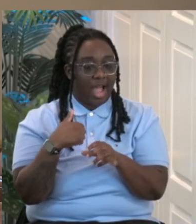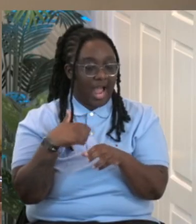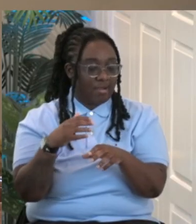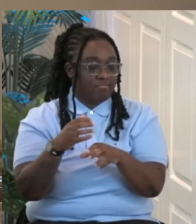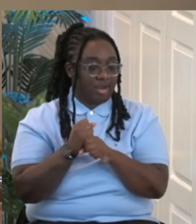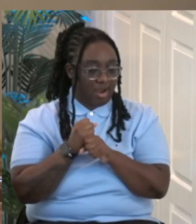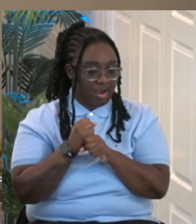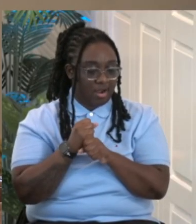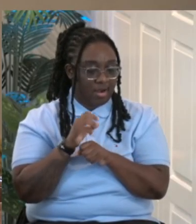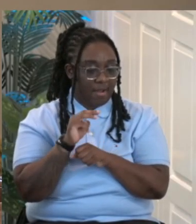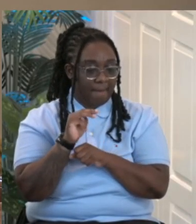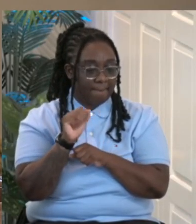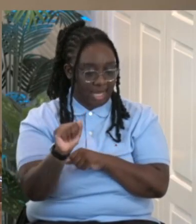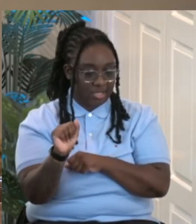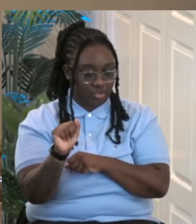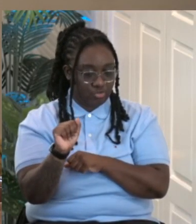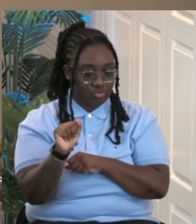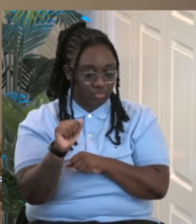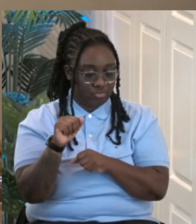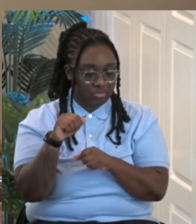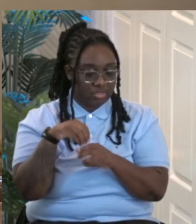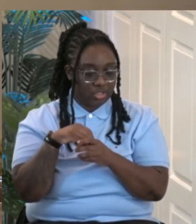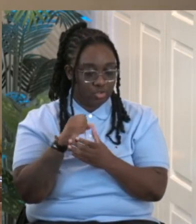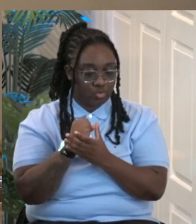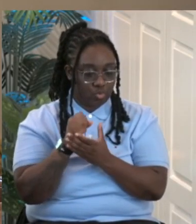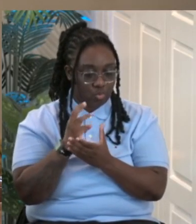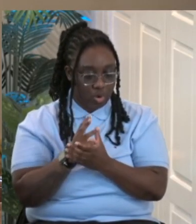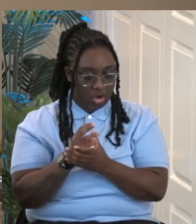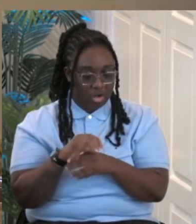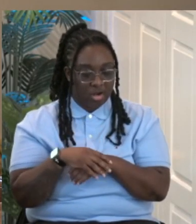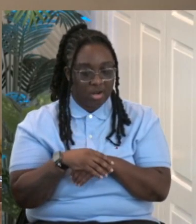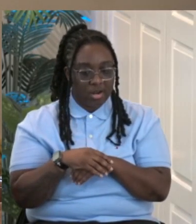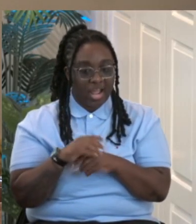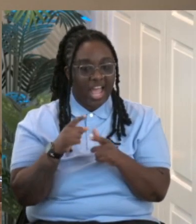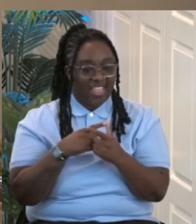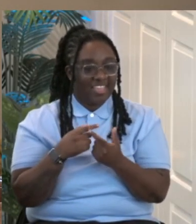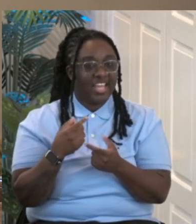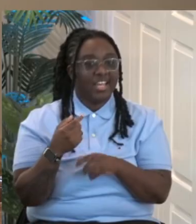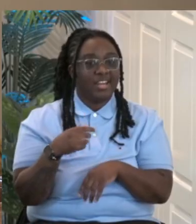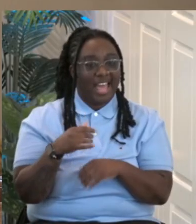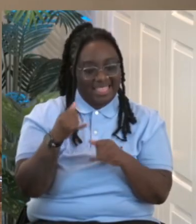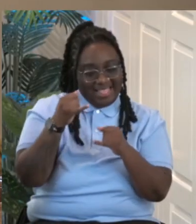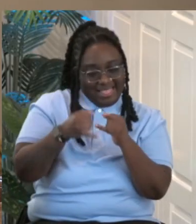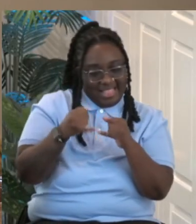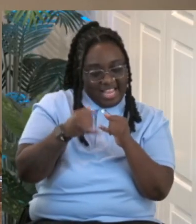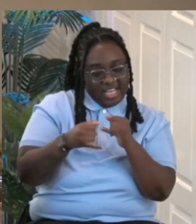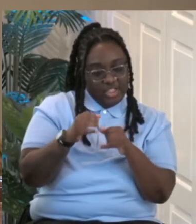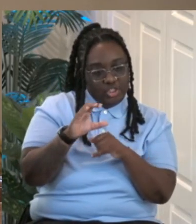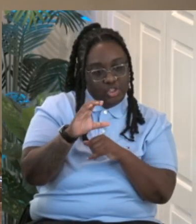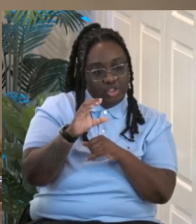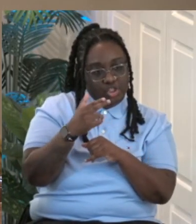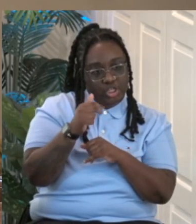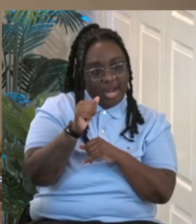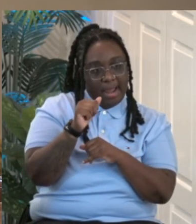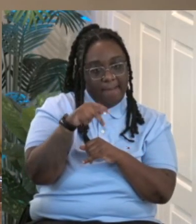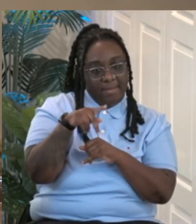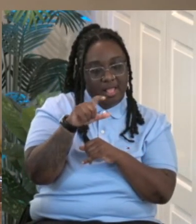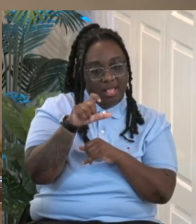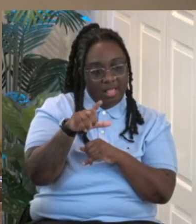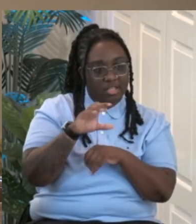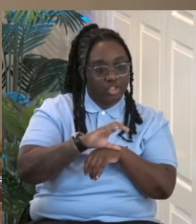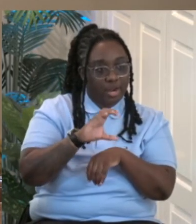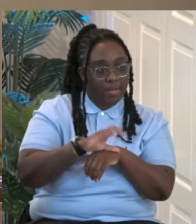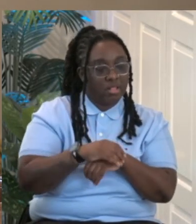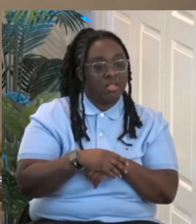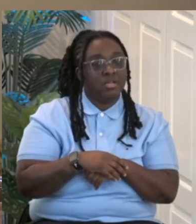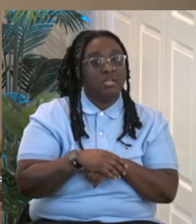the seminary chose the speaker to speak at the last chapel. And usually that's an honor given